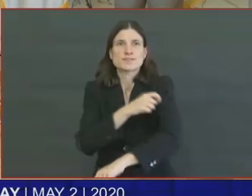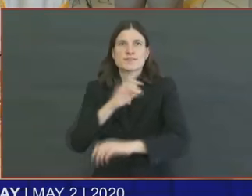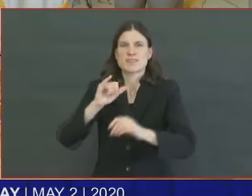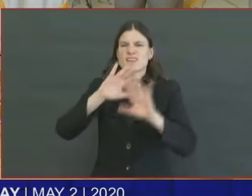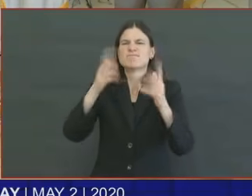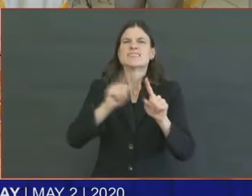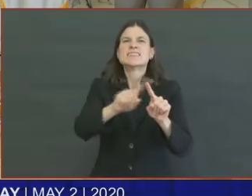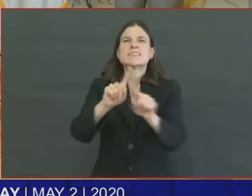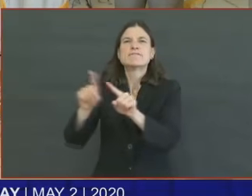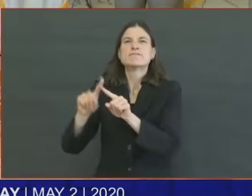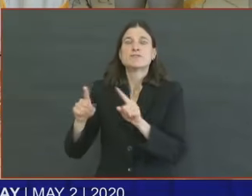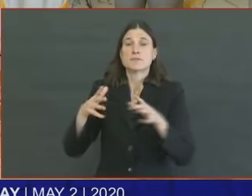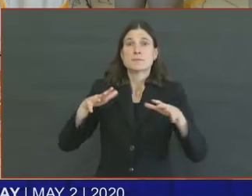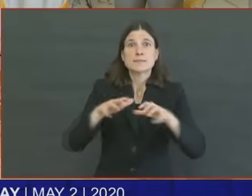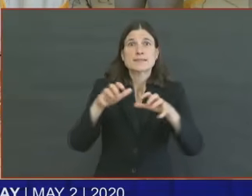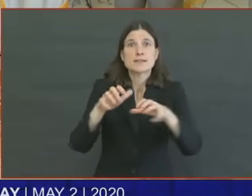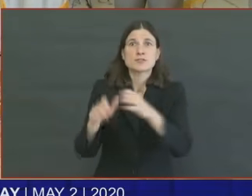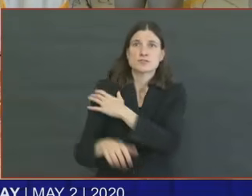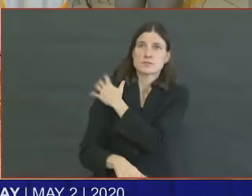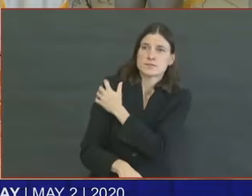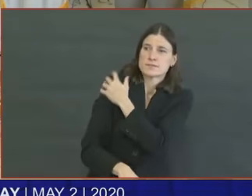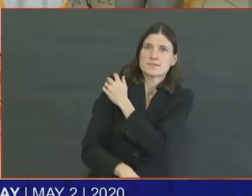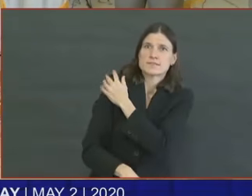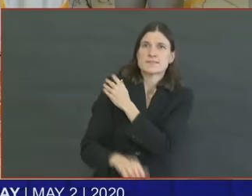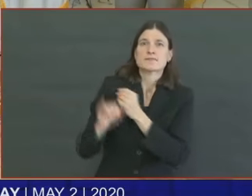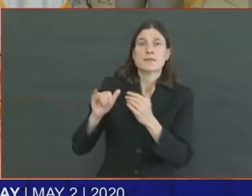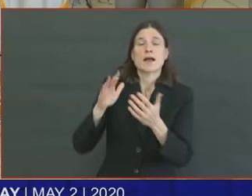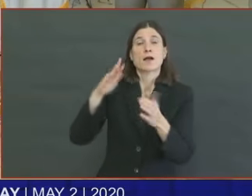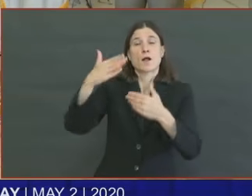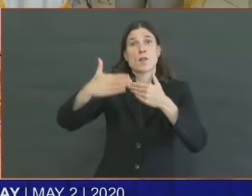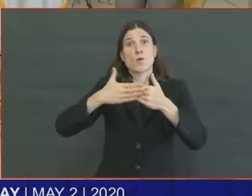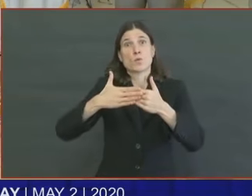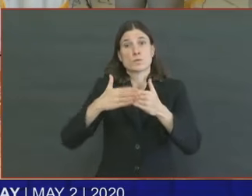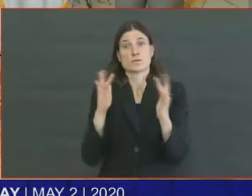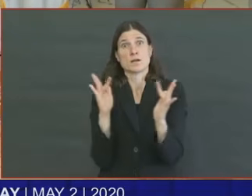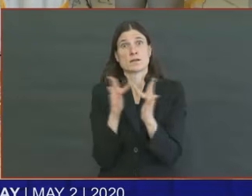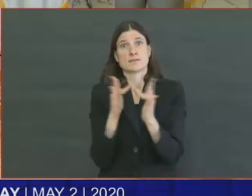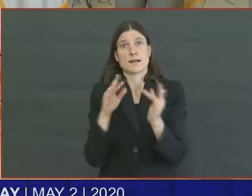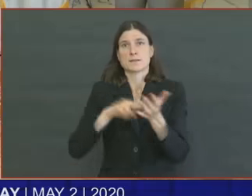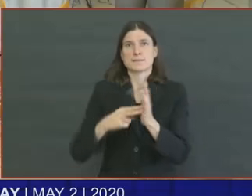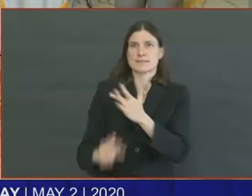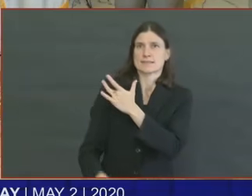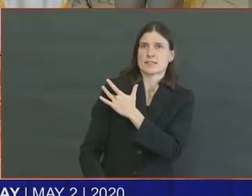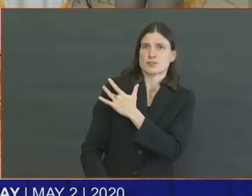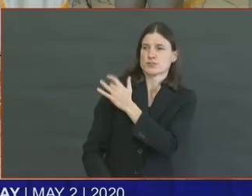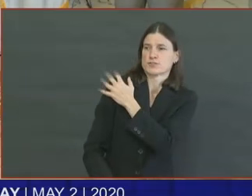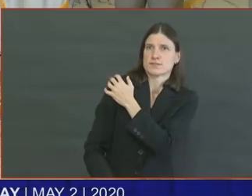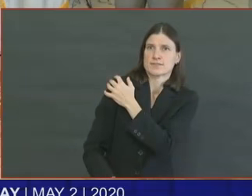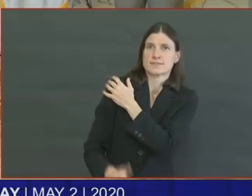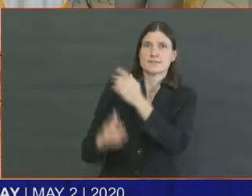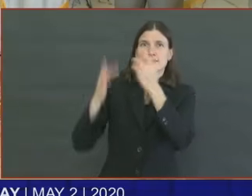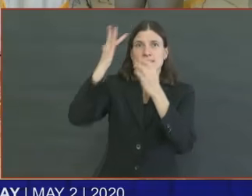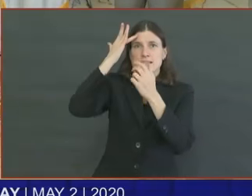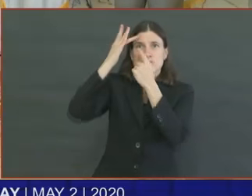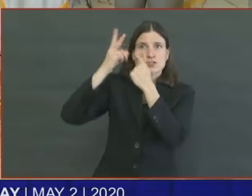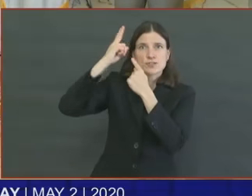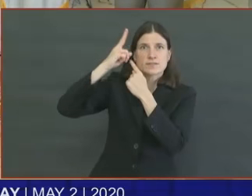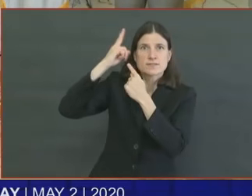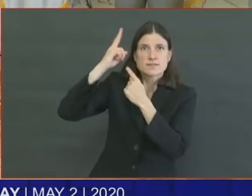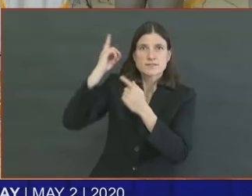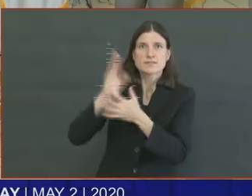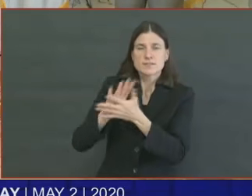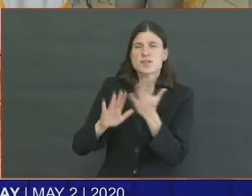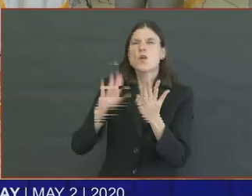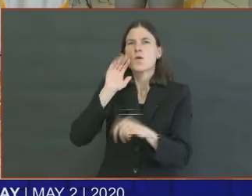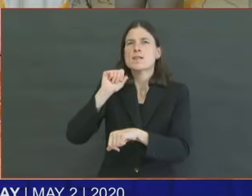be regulated as close in contact businesses. So yes, nail salons and hair salons will be the same. However, there are going to